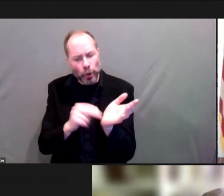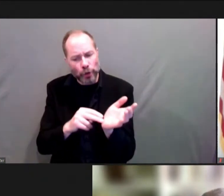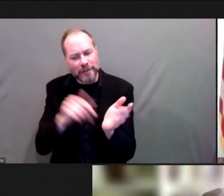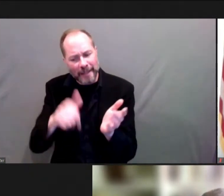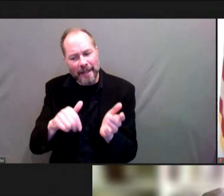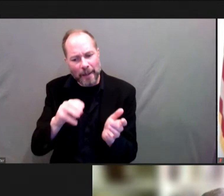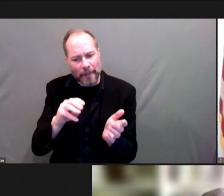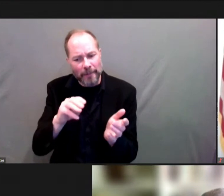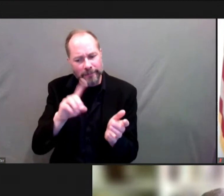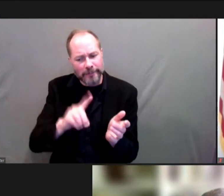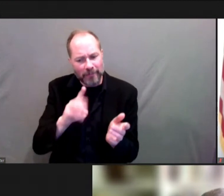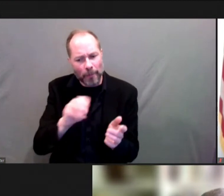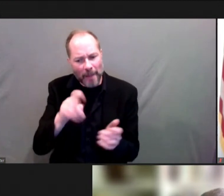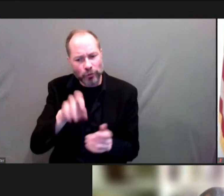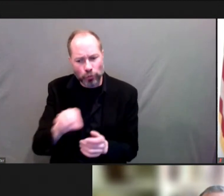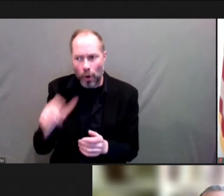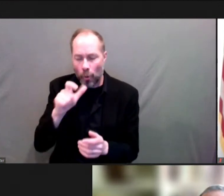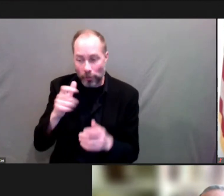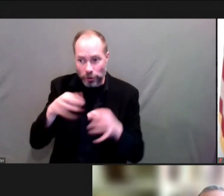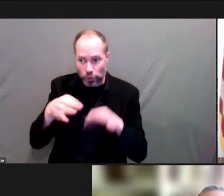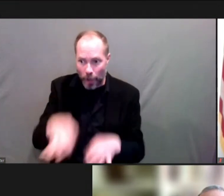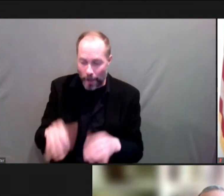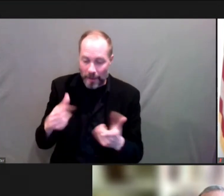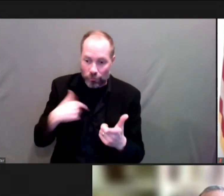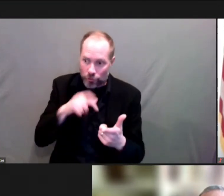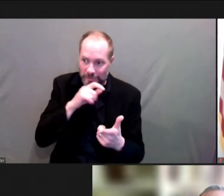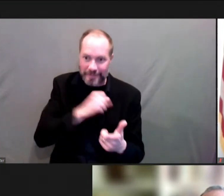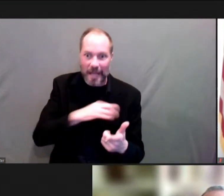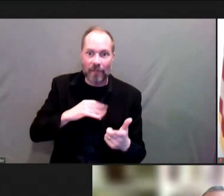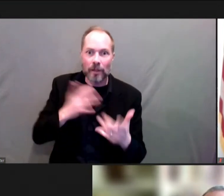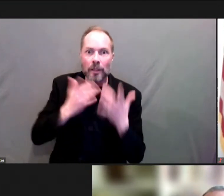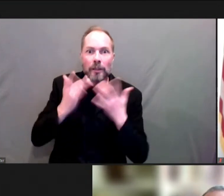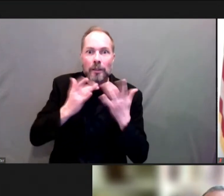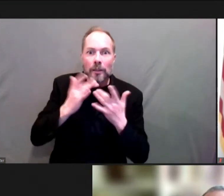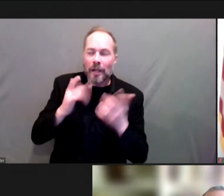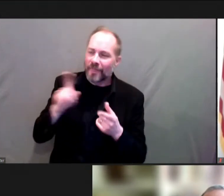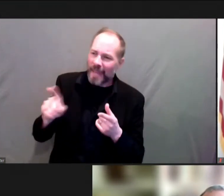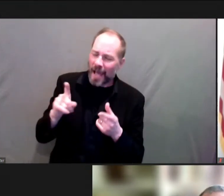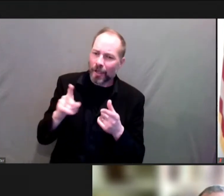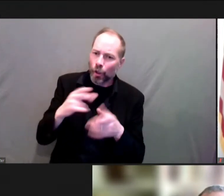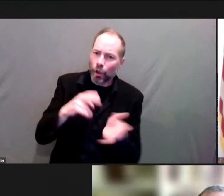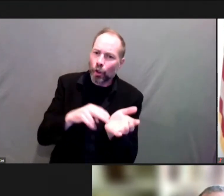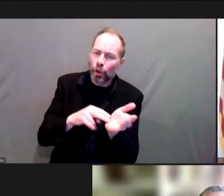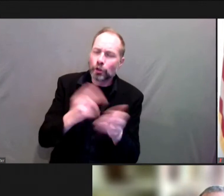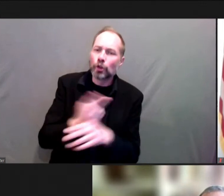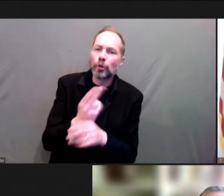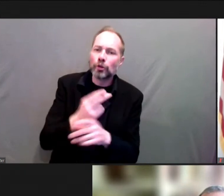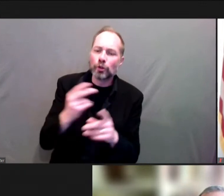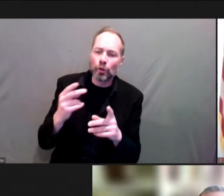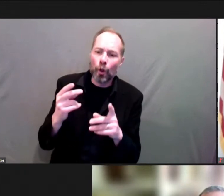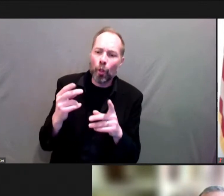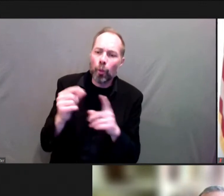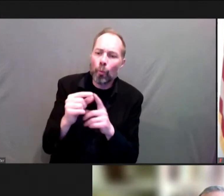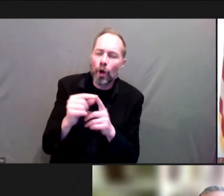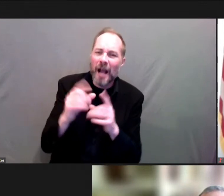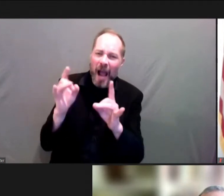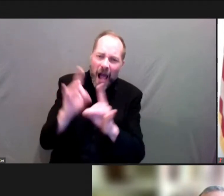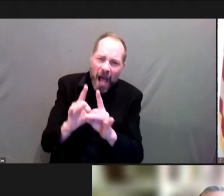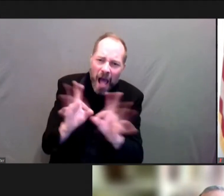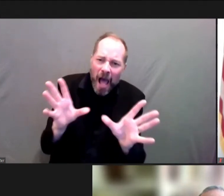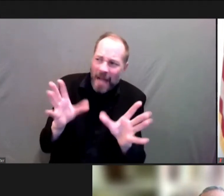a dire hospital staffing situation. The nurse used the word cataclysmic and said, now is a good time to